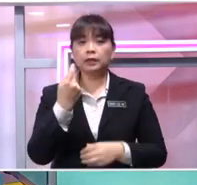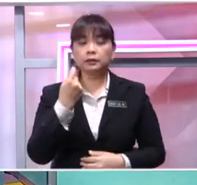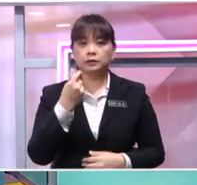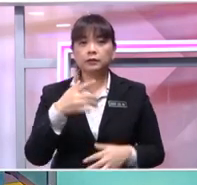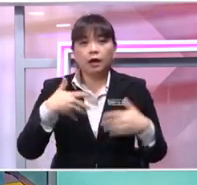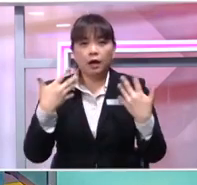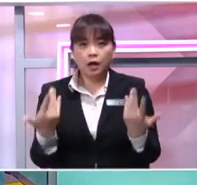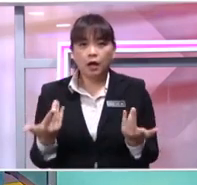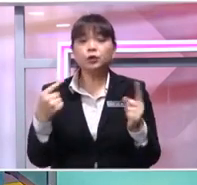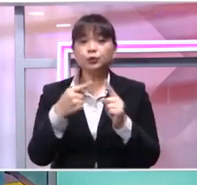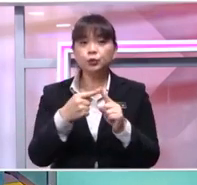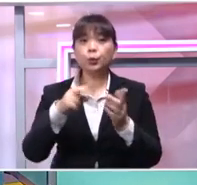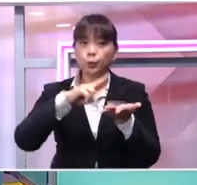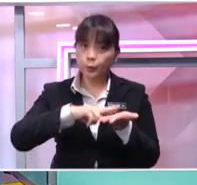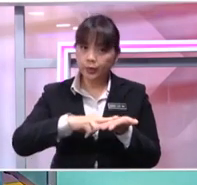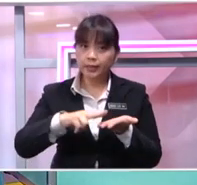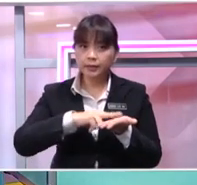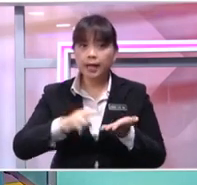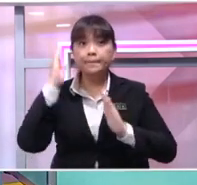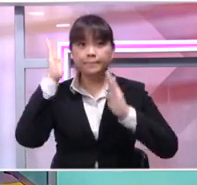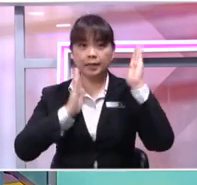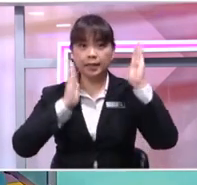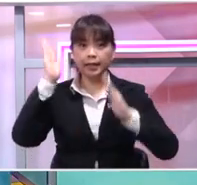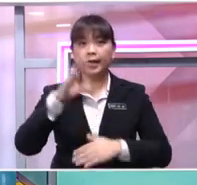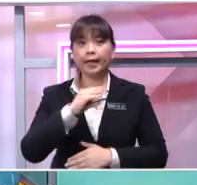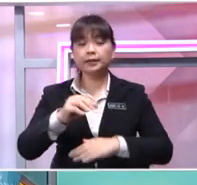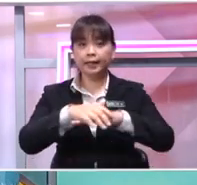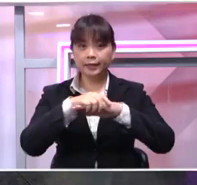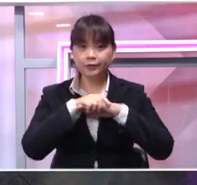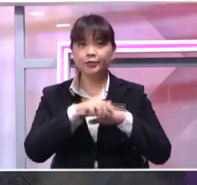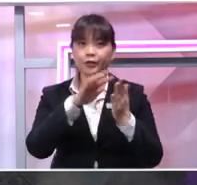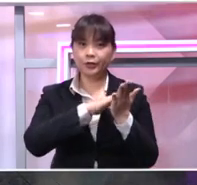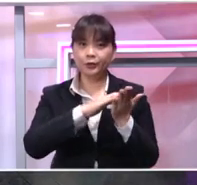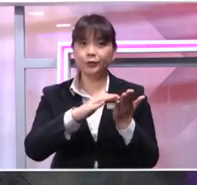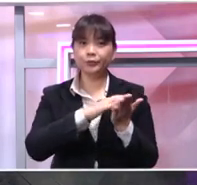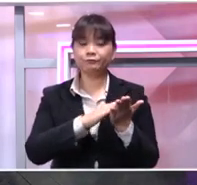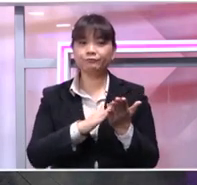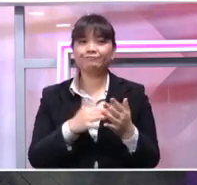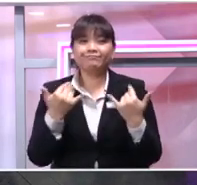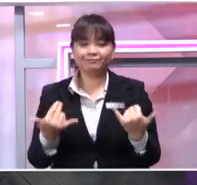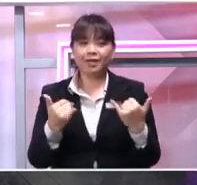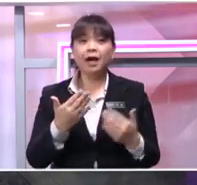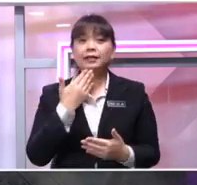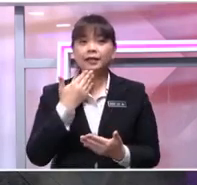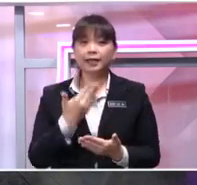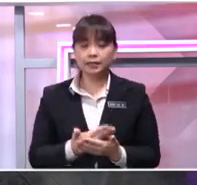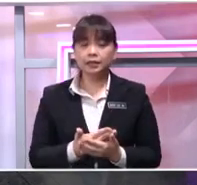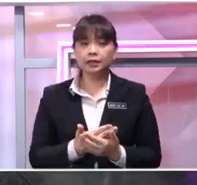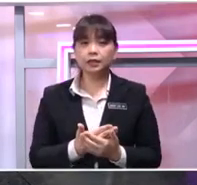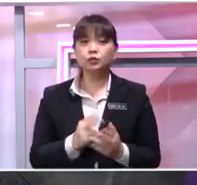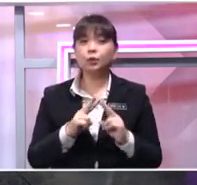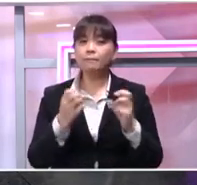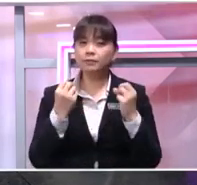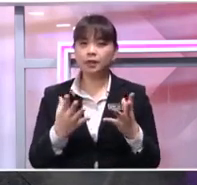how to read Malay code, Braille code and English Braille code. I see. All right. Thank you so much for the explanation, teacher. I